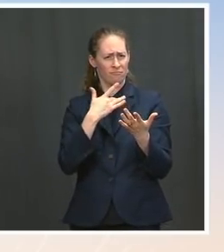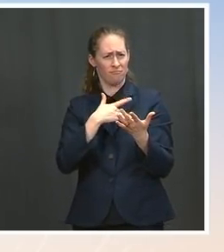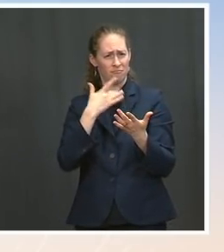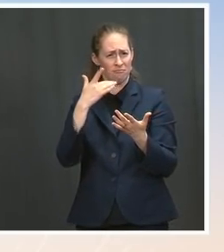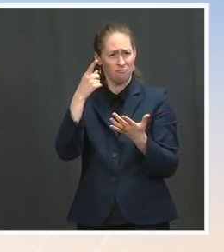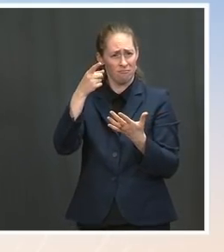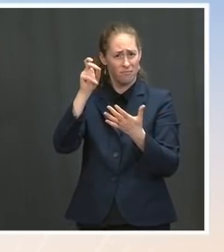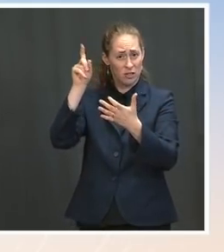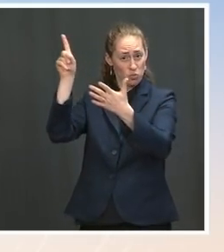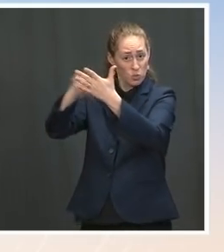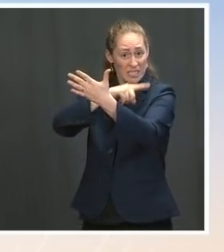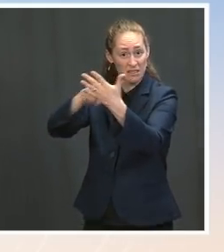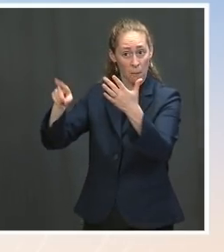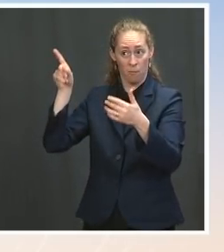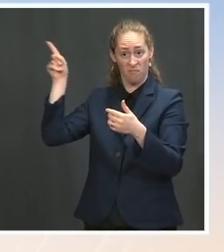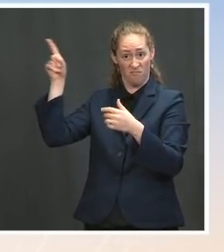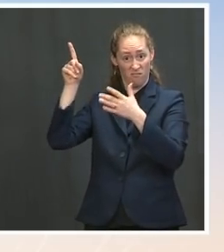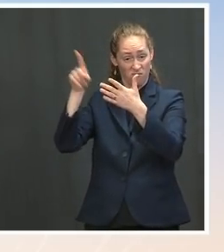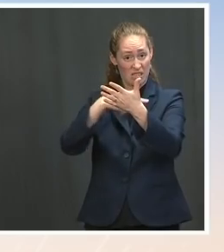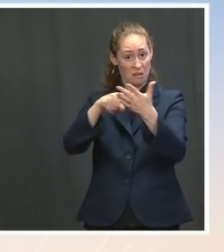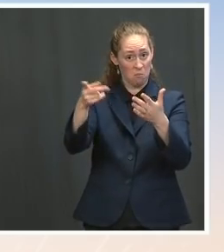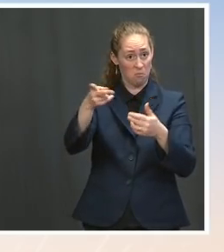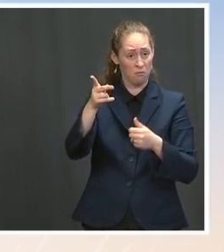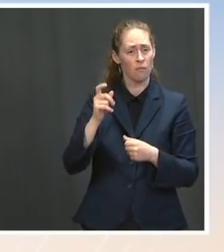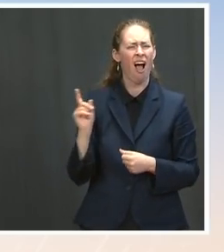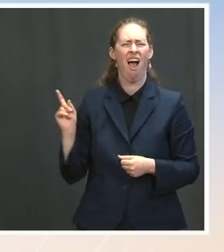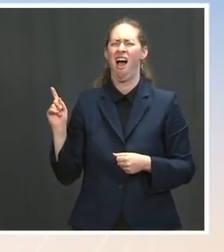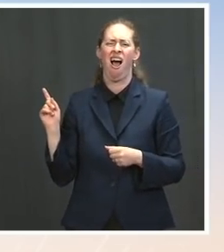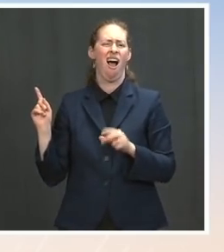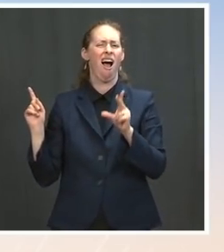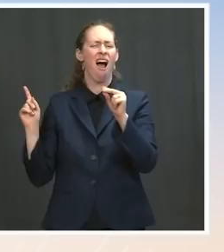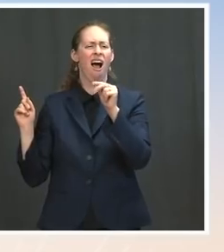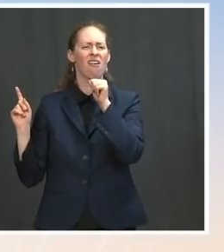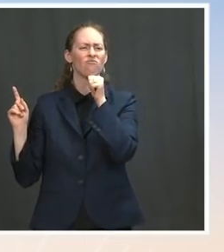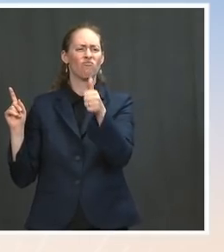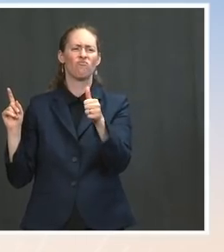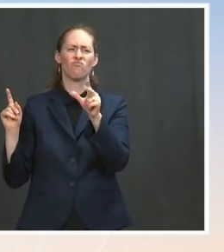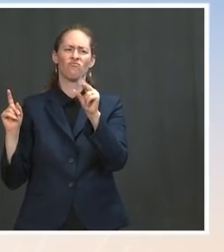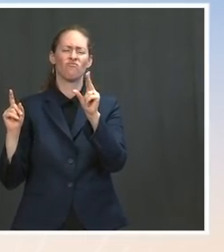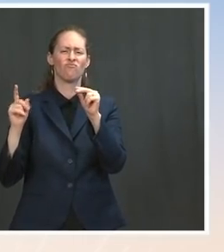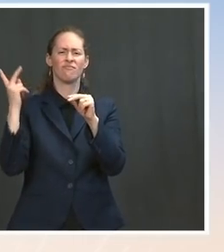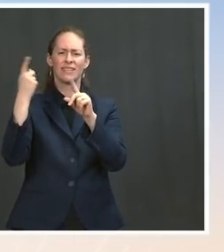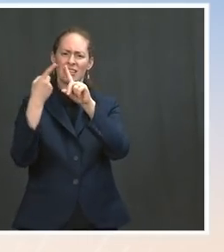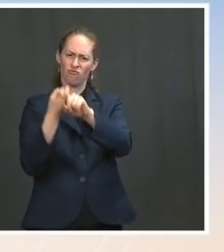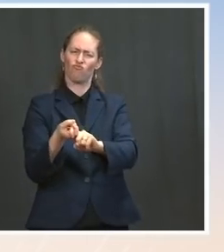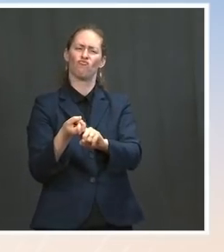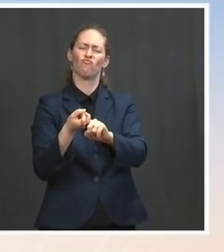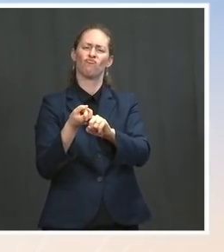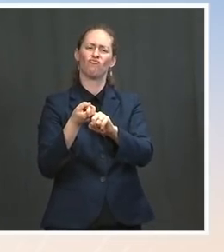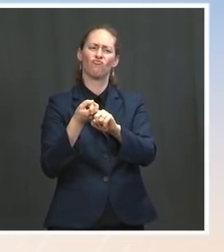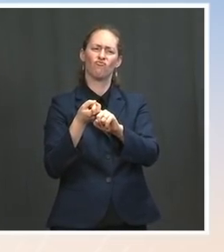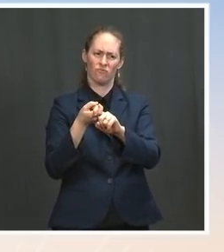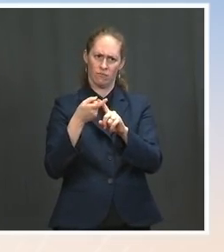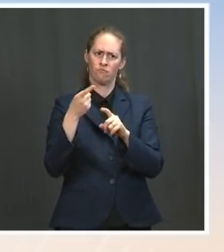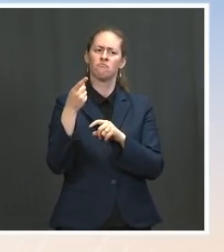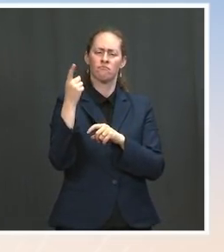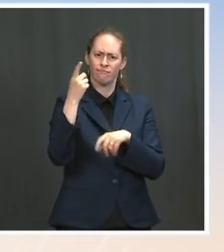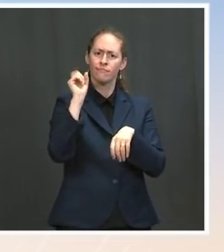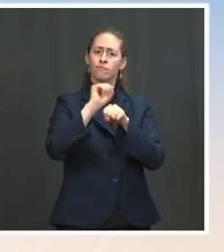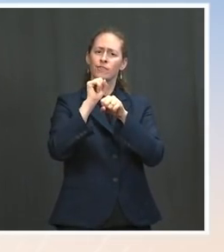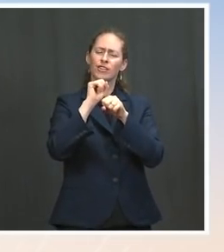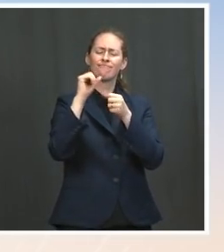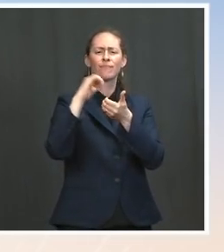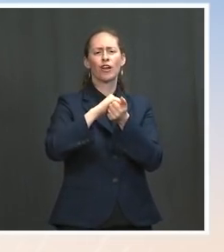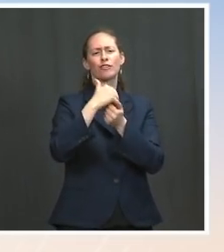them? It was not, no. That he considers them both friends, he considers them both good working partners, and he